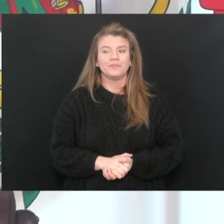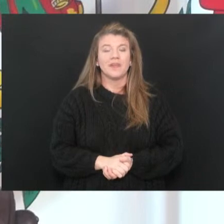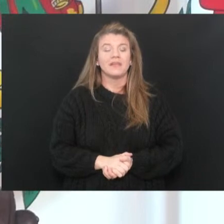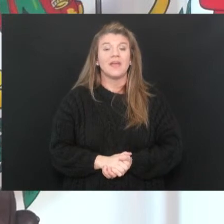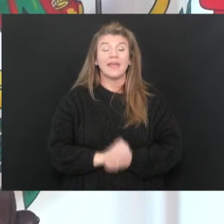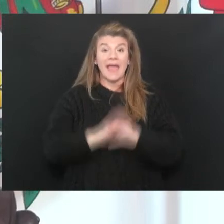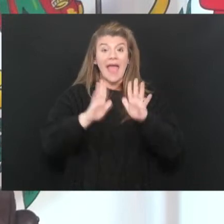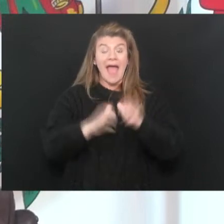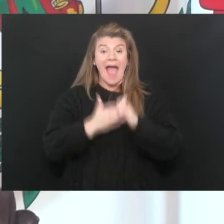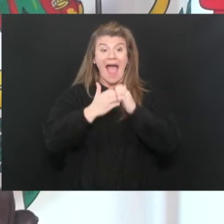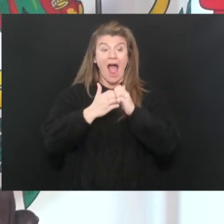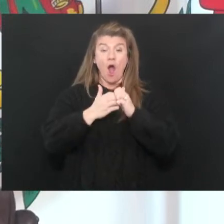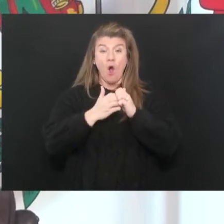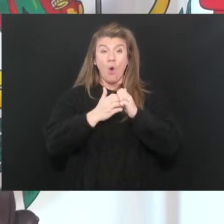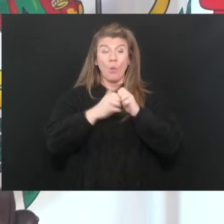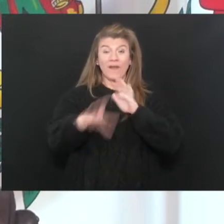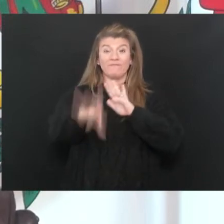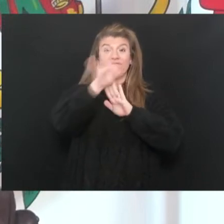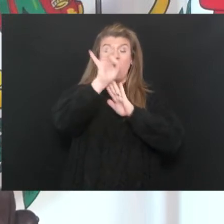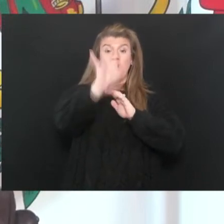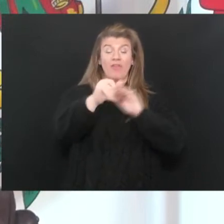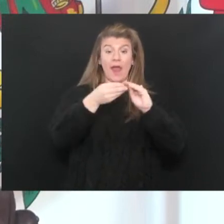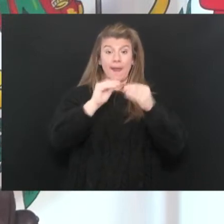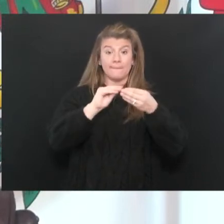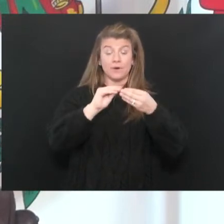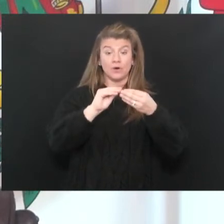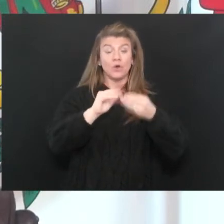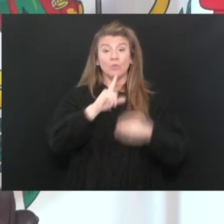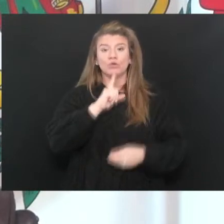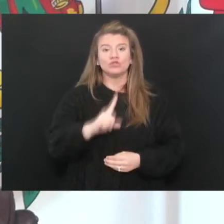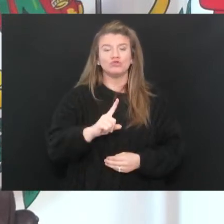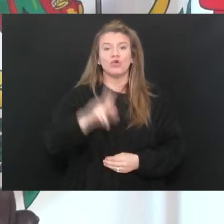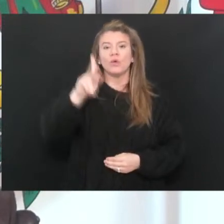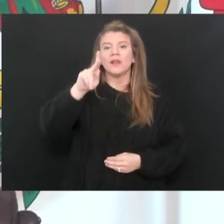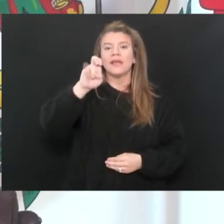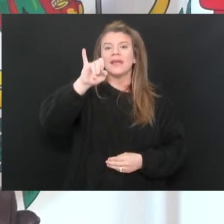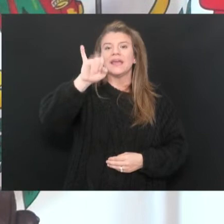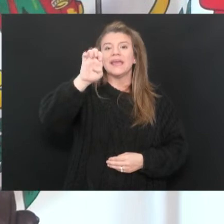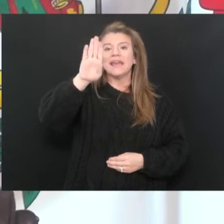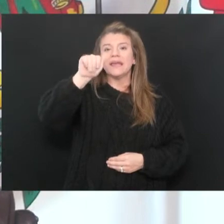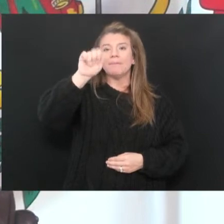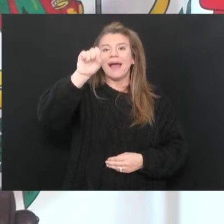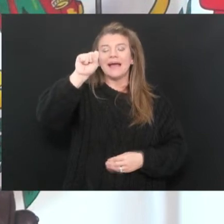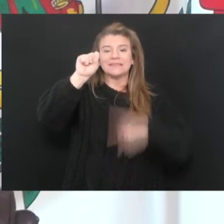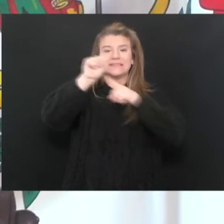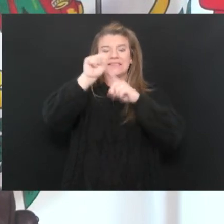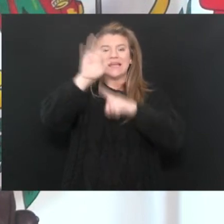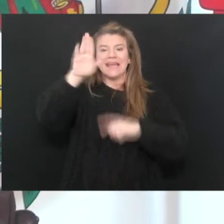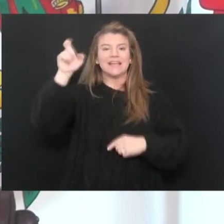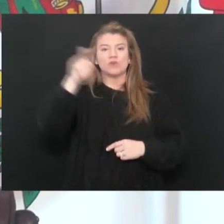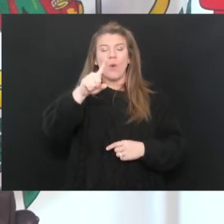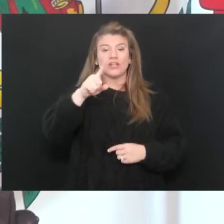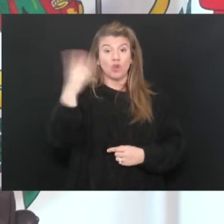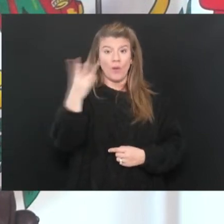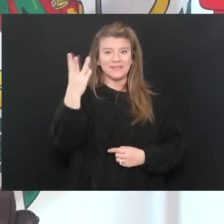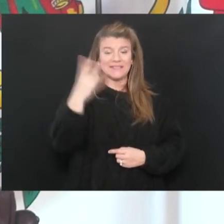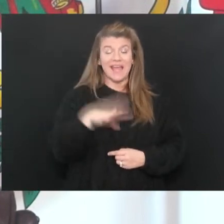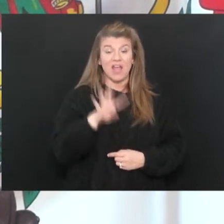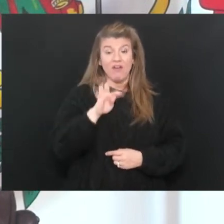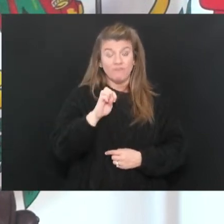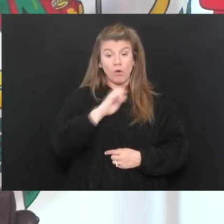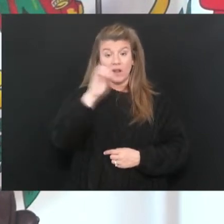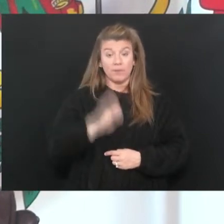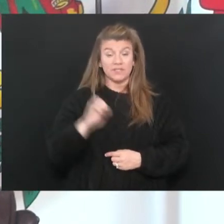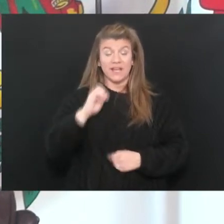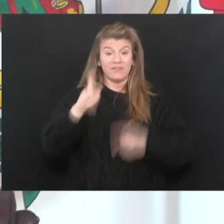we came to that number was really and truly Kenny Bass's question on Wednesday, with 40% of the